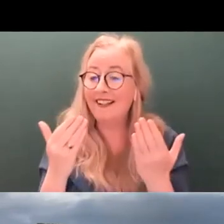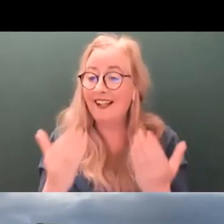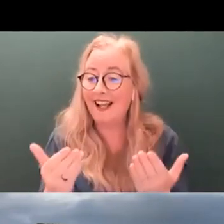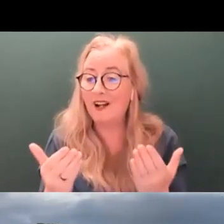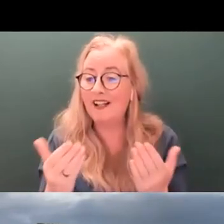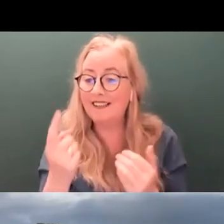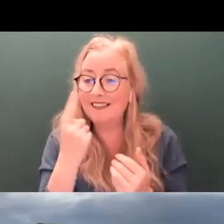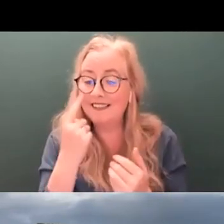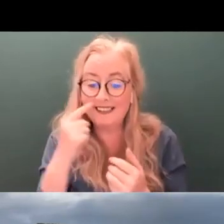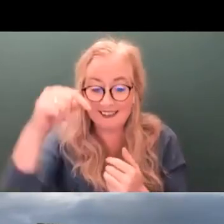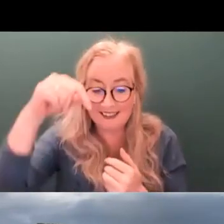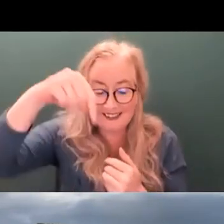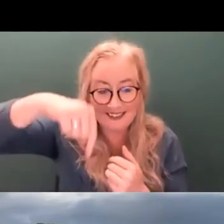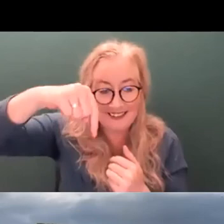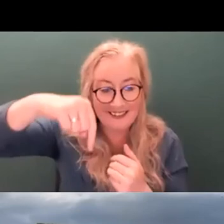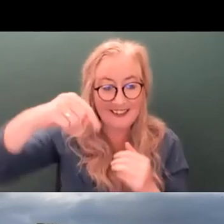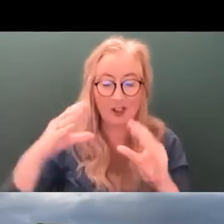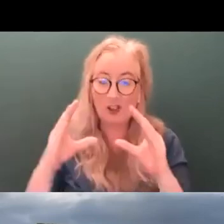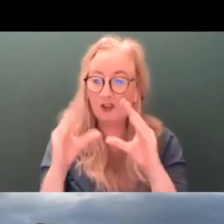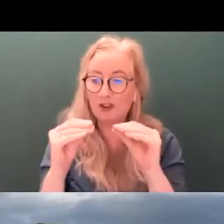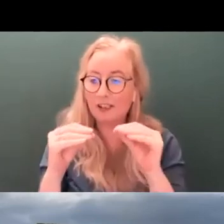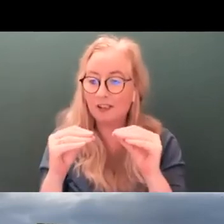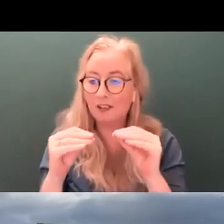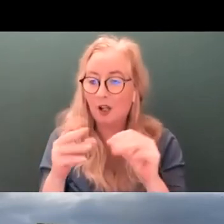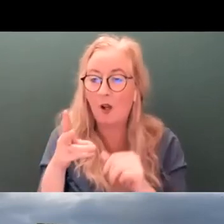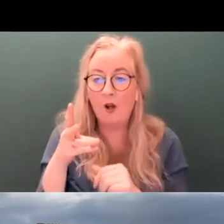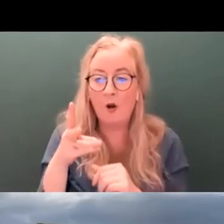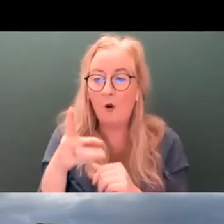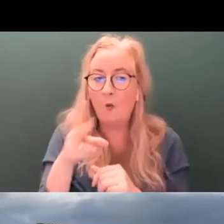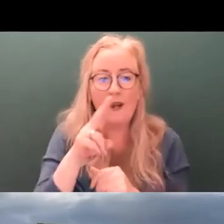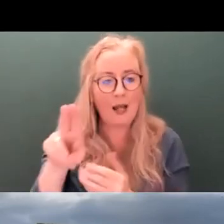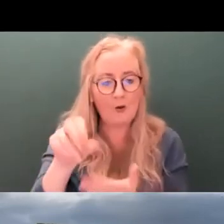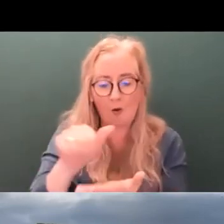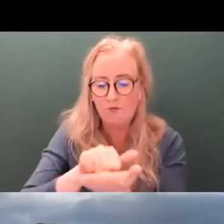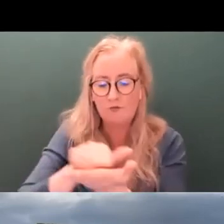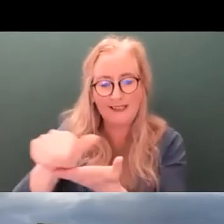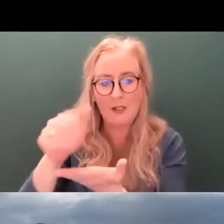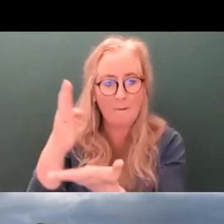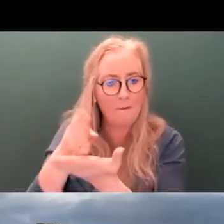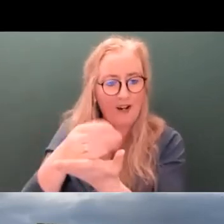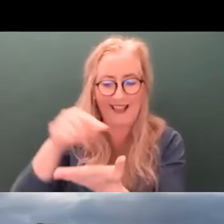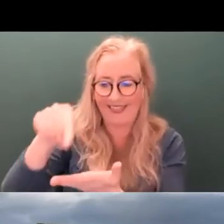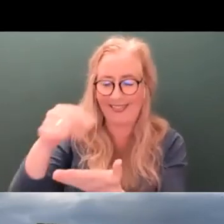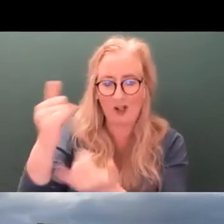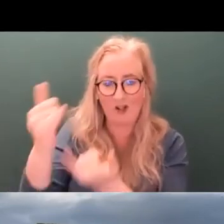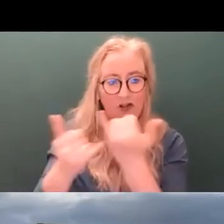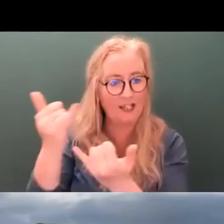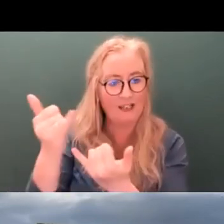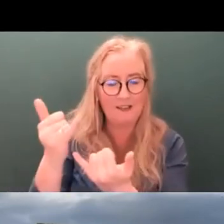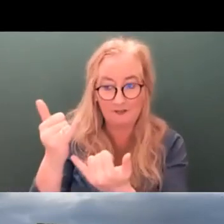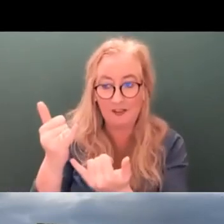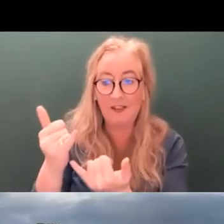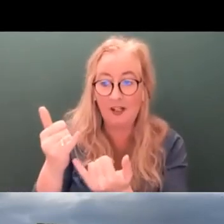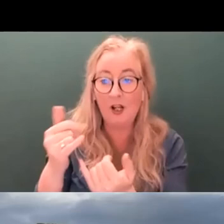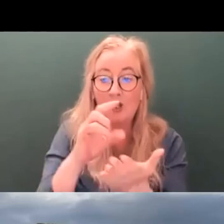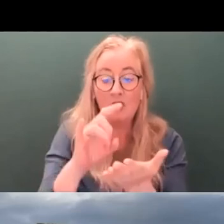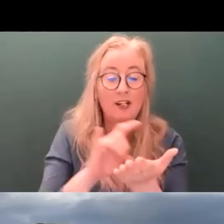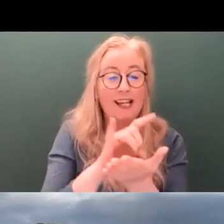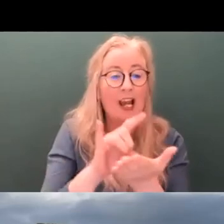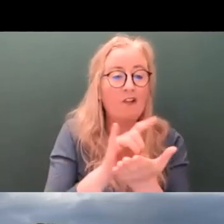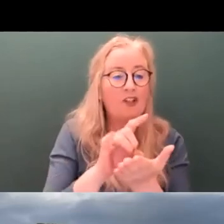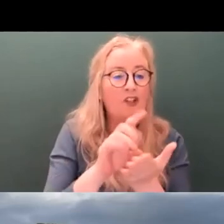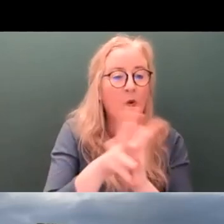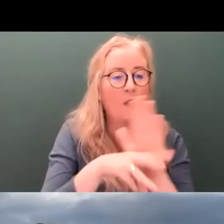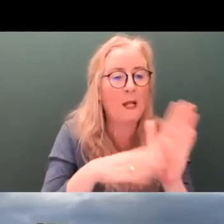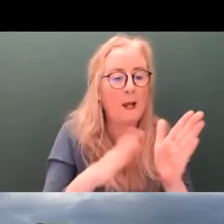in the chat there that, that there will not be a printed booklet this year. Again, would say in the past that the Heritage Week booklet was always a